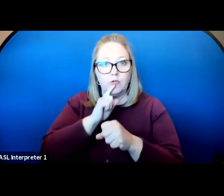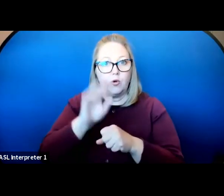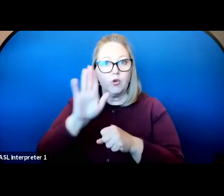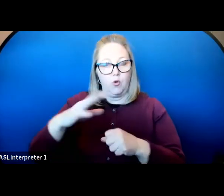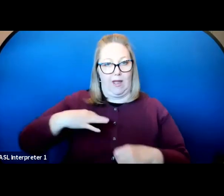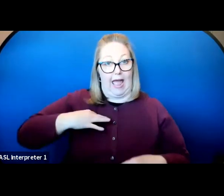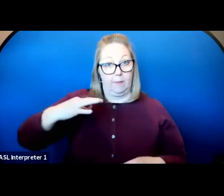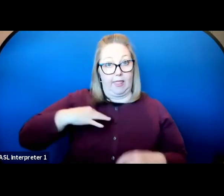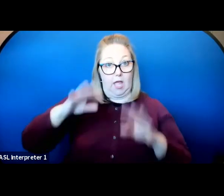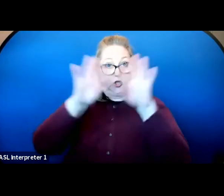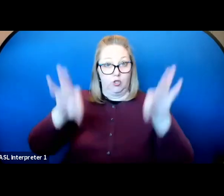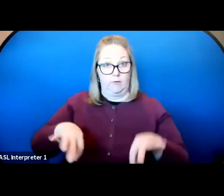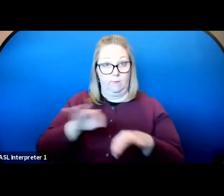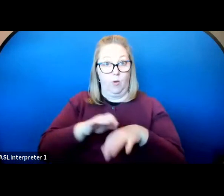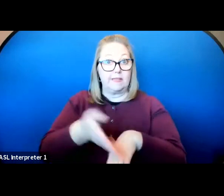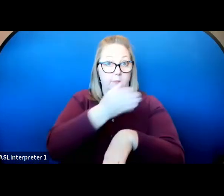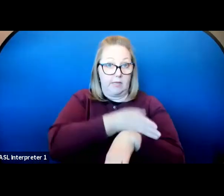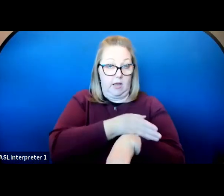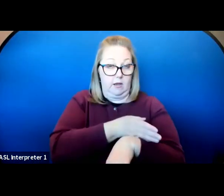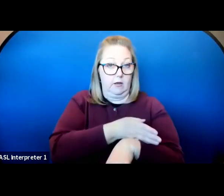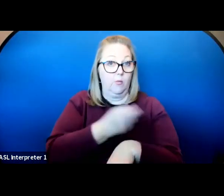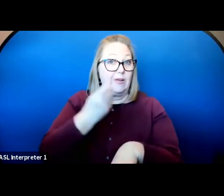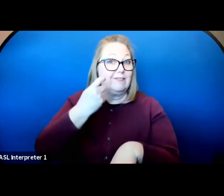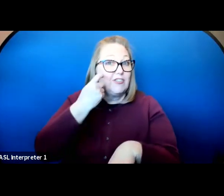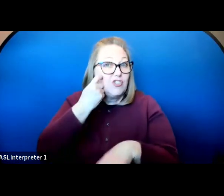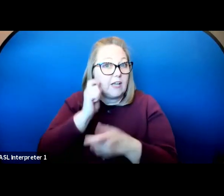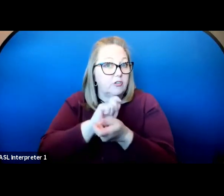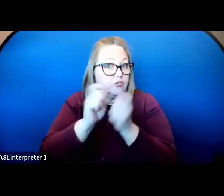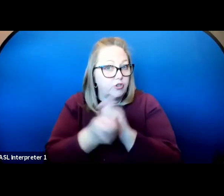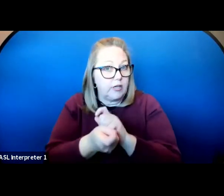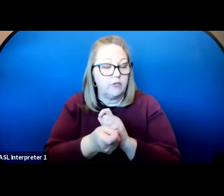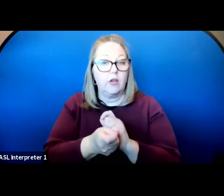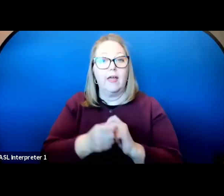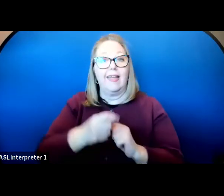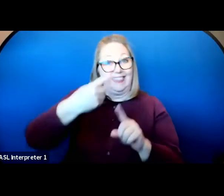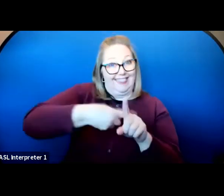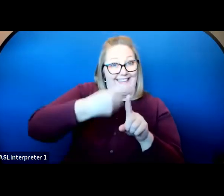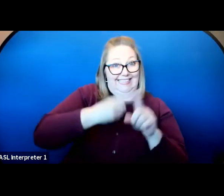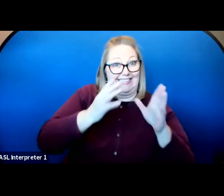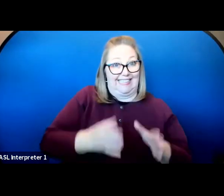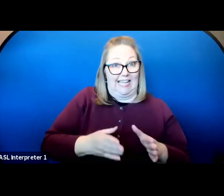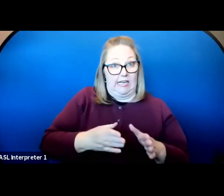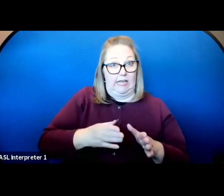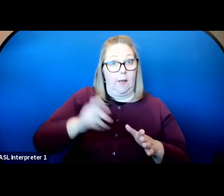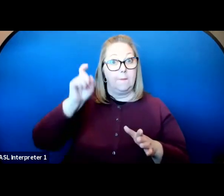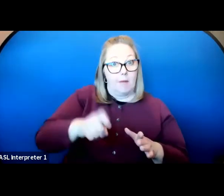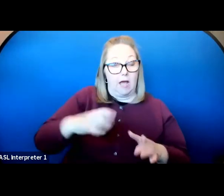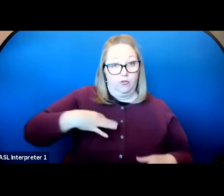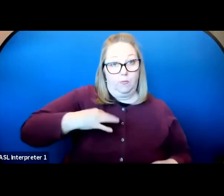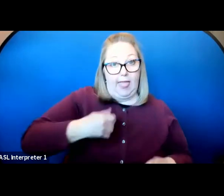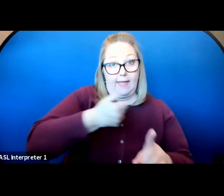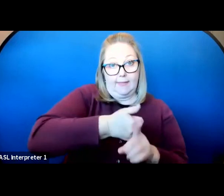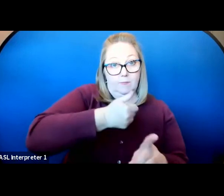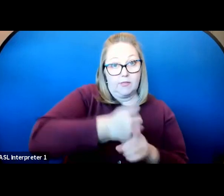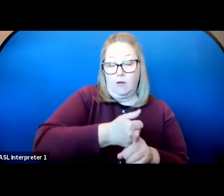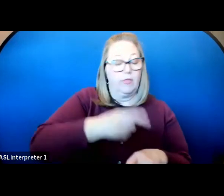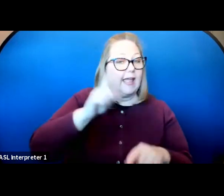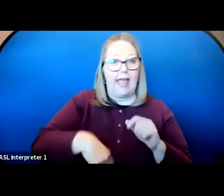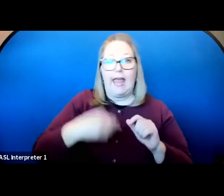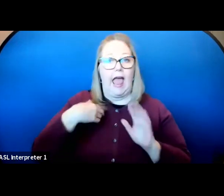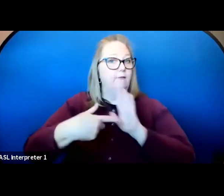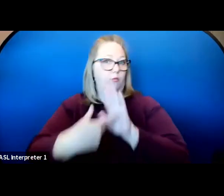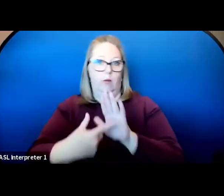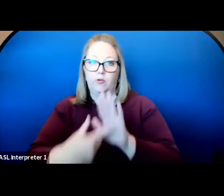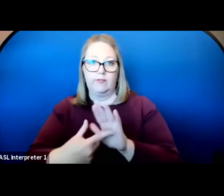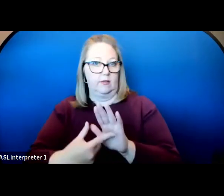main requirements that have occurred is obviously the tenant must apply. It can no longer be applied for by your landlord. If that occurred in your previous